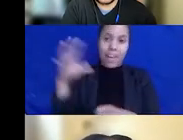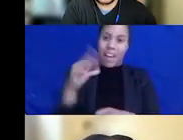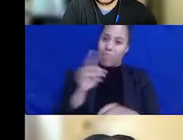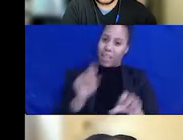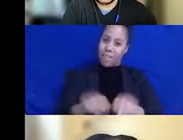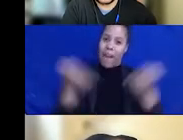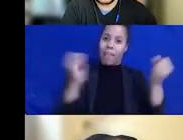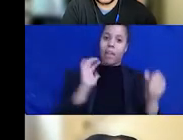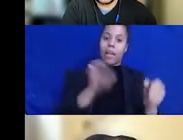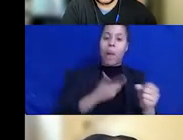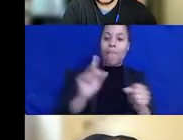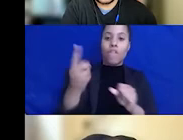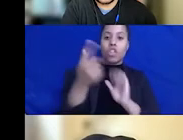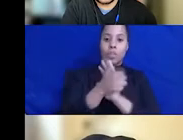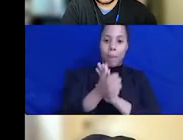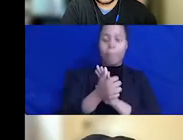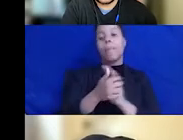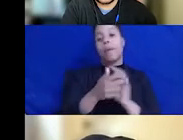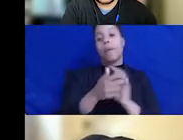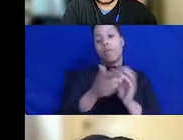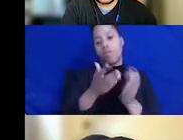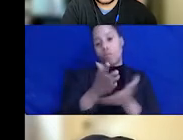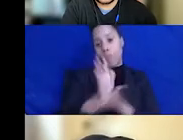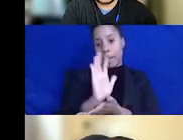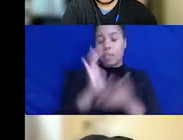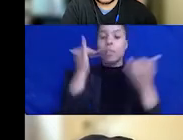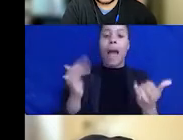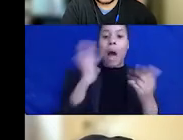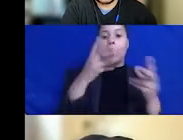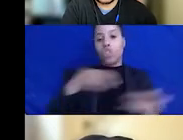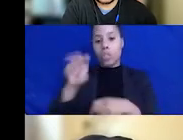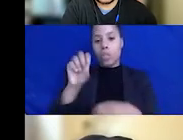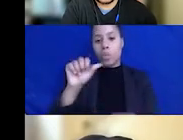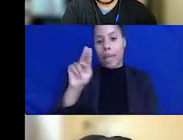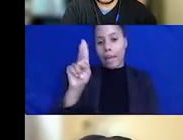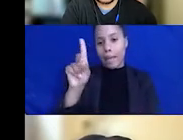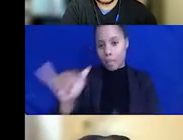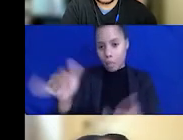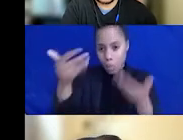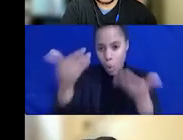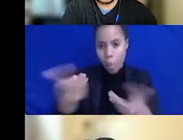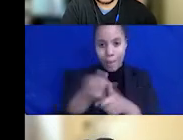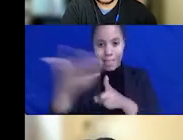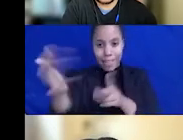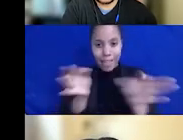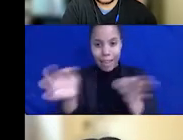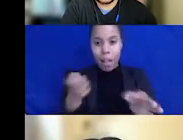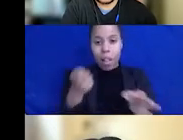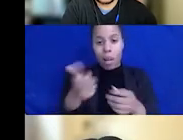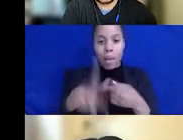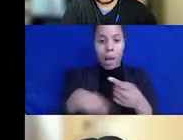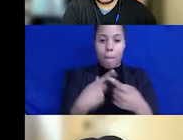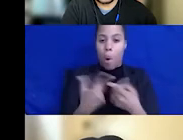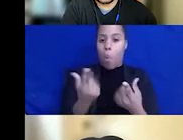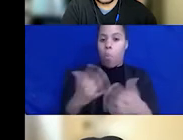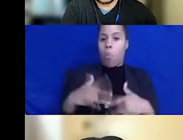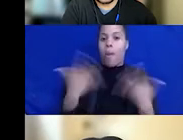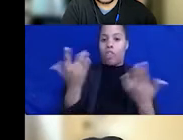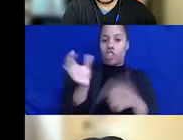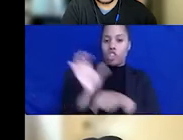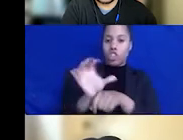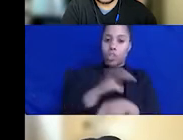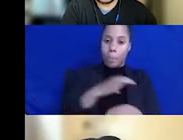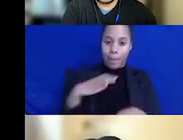rights. So I'm actually going to turn it to Sandy to dig into a little bit what the Church Committee was, which is, I think, also